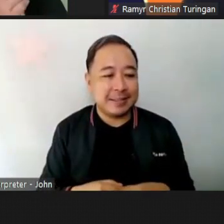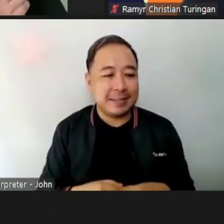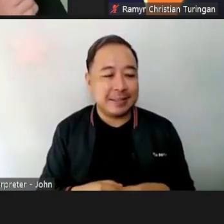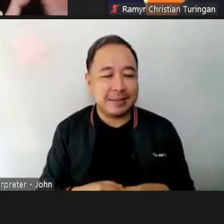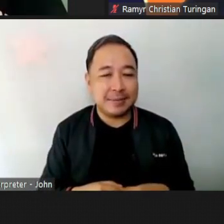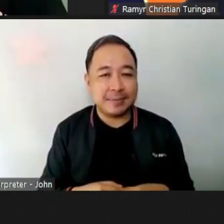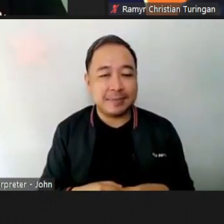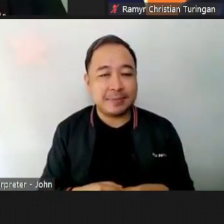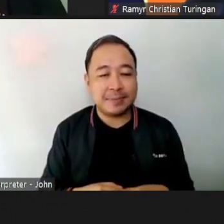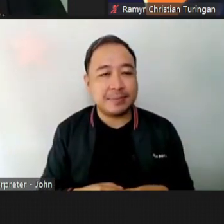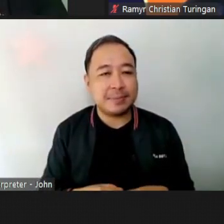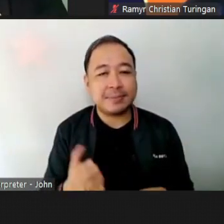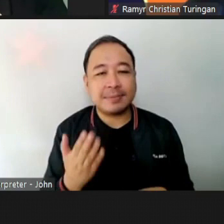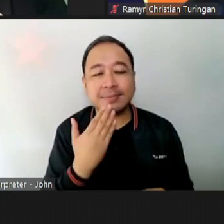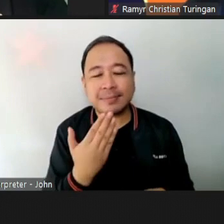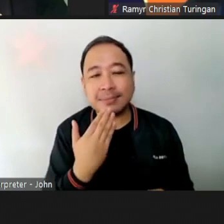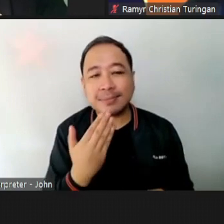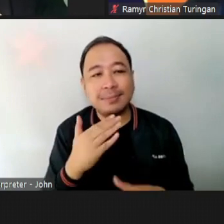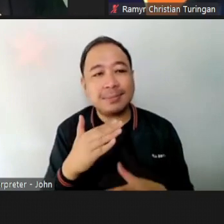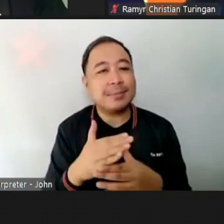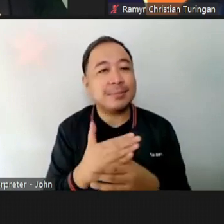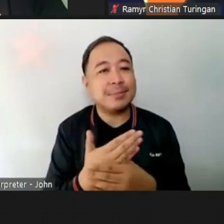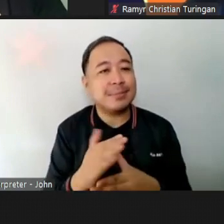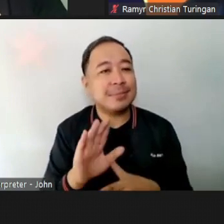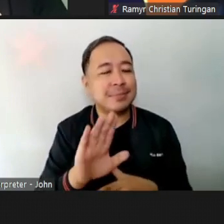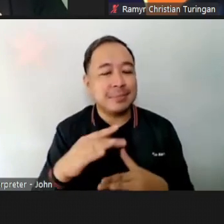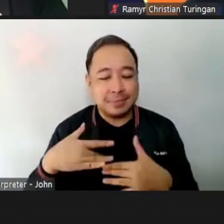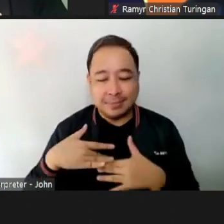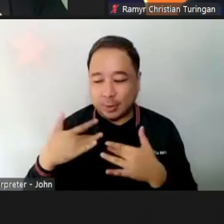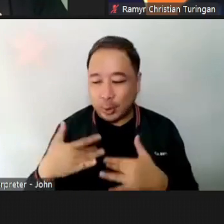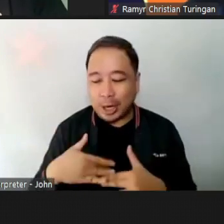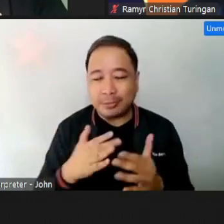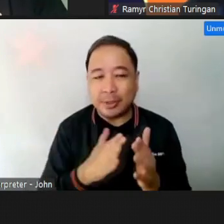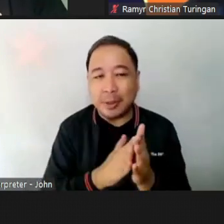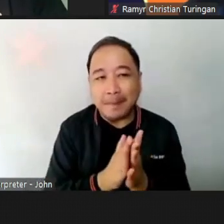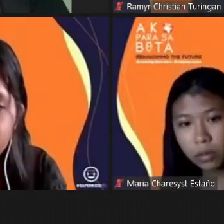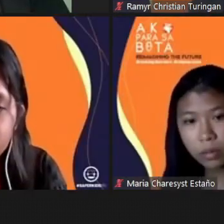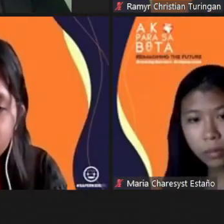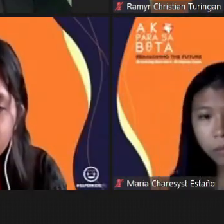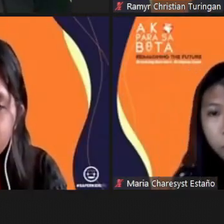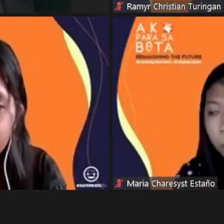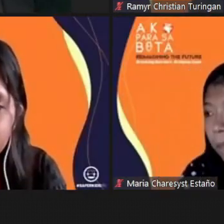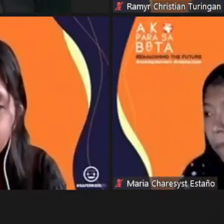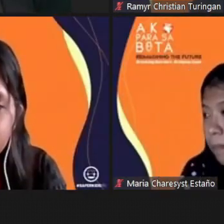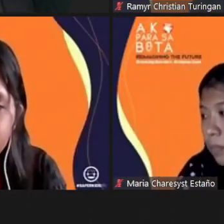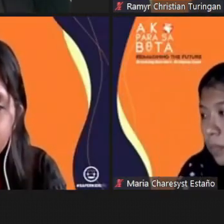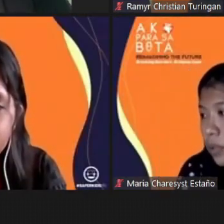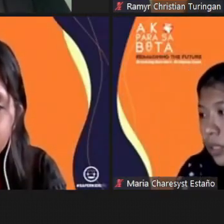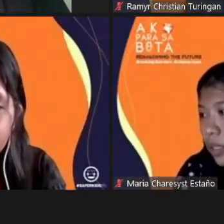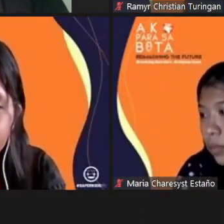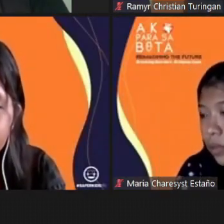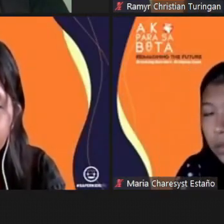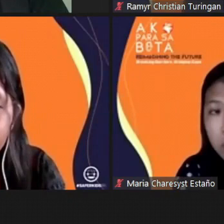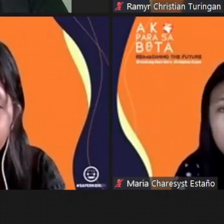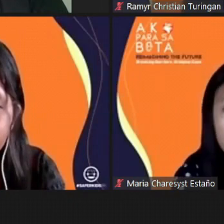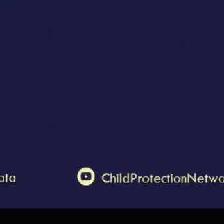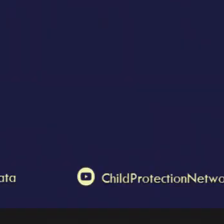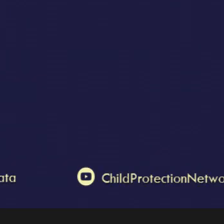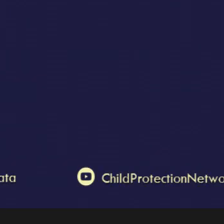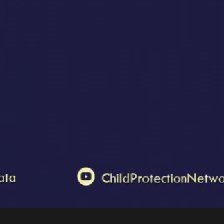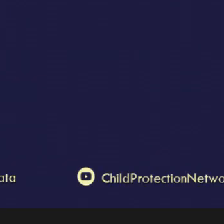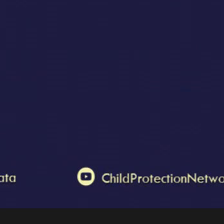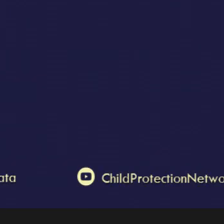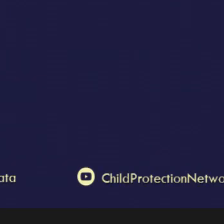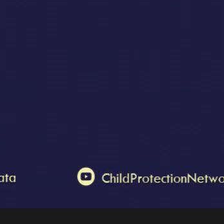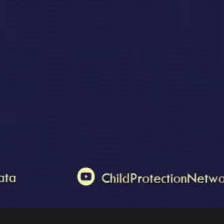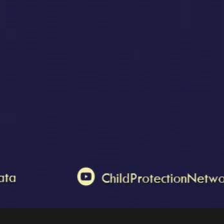Glay. Thank you so much for sharing your heart and passion to each and every one of us. We also ask you to join us as we reiterate